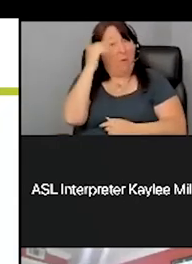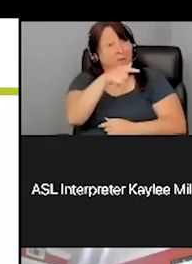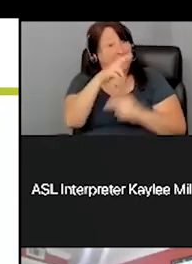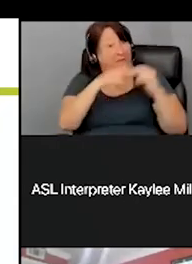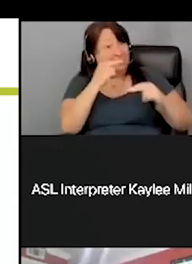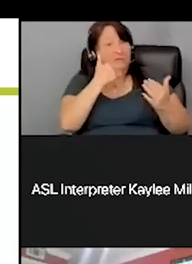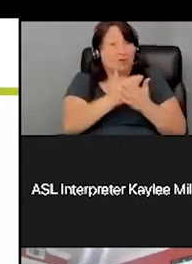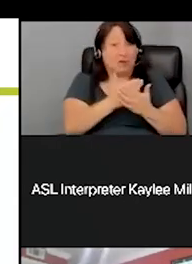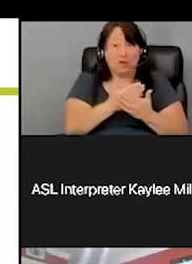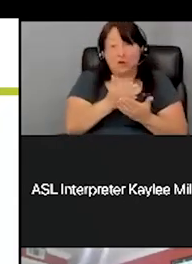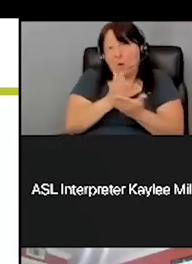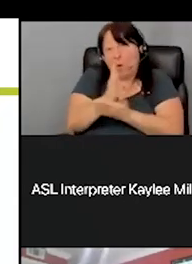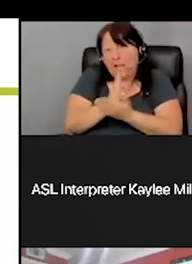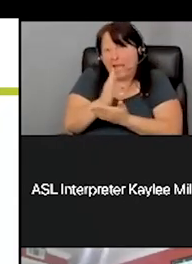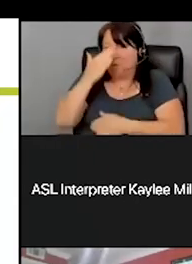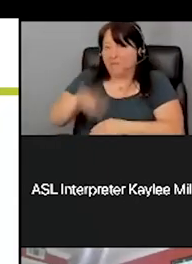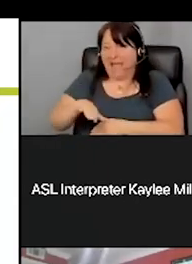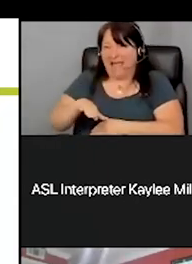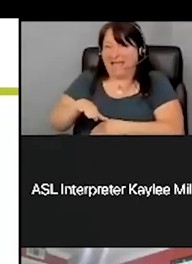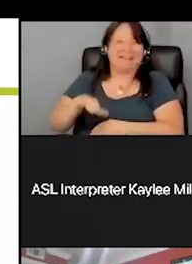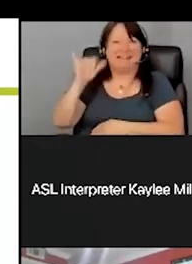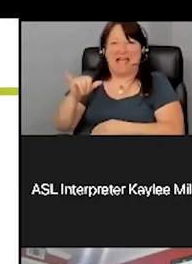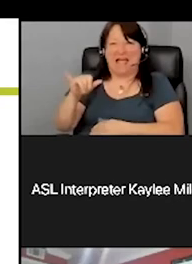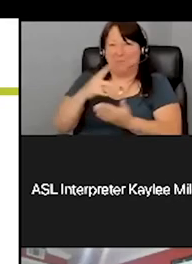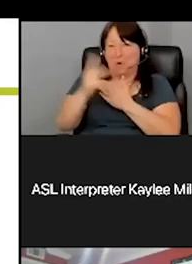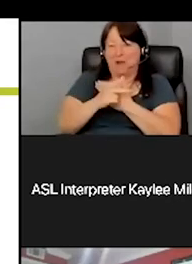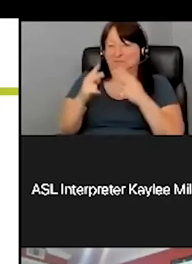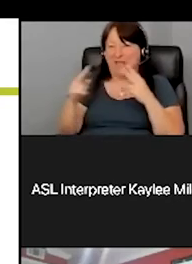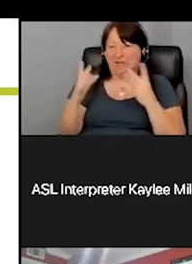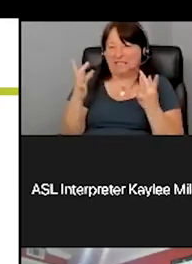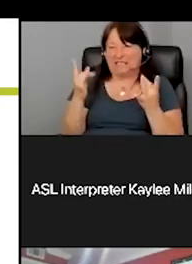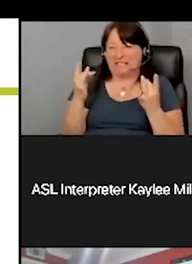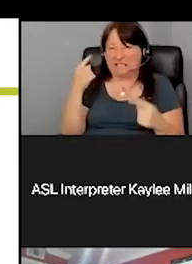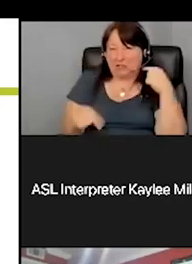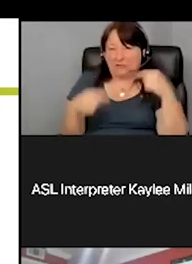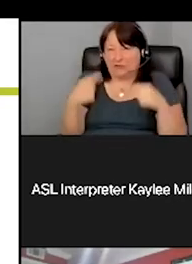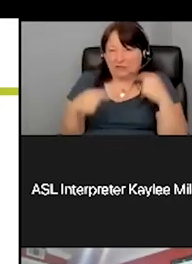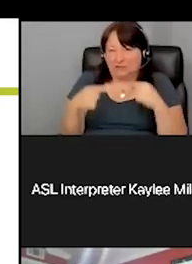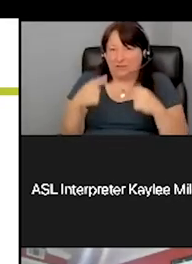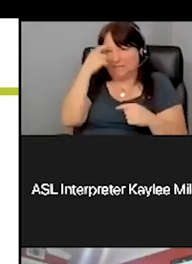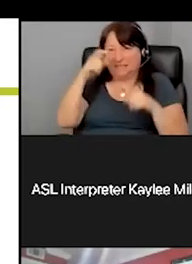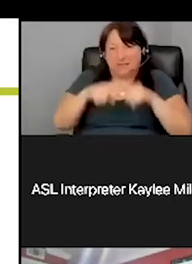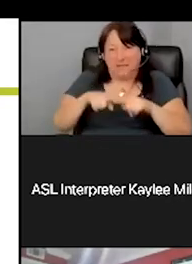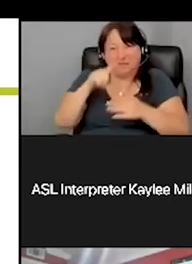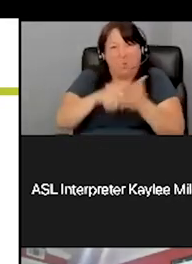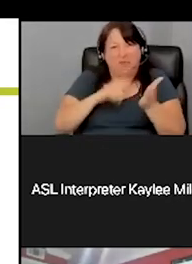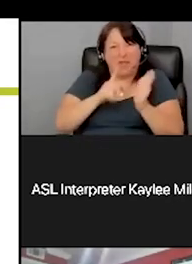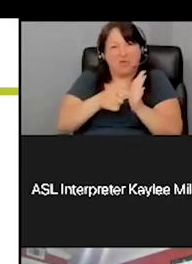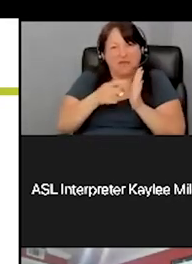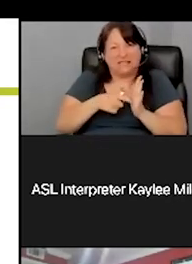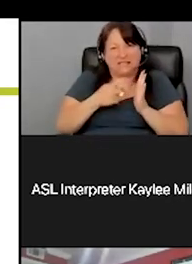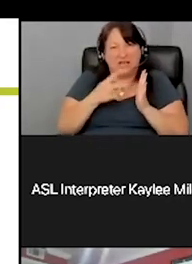bad? It's a very controversial program because it really depends on what criteria you're using.